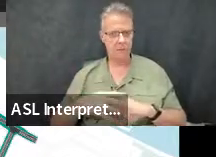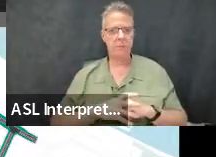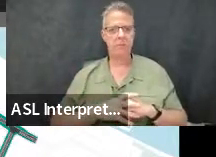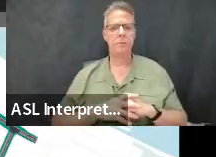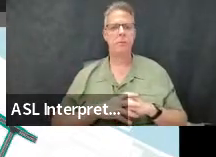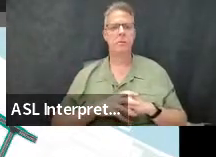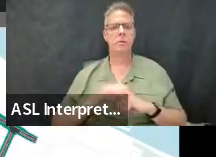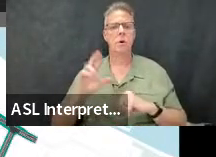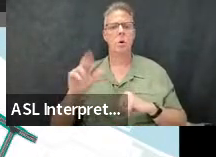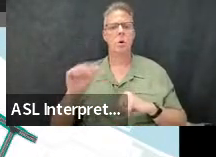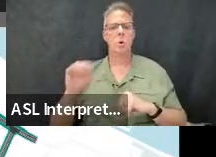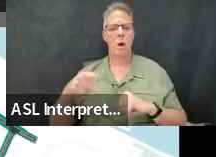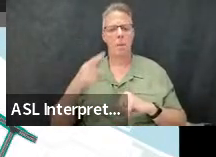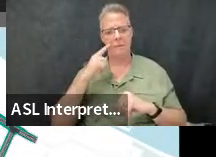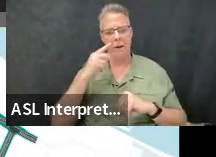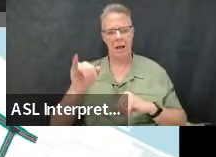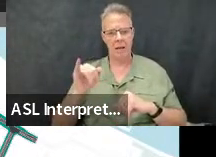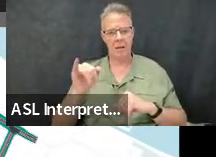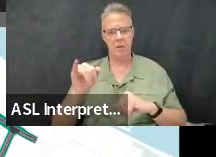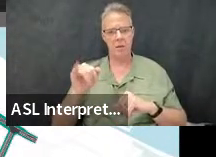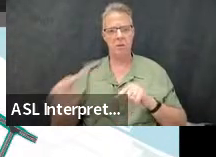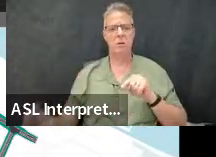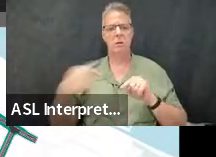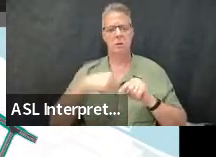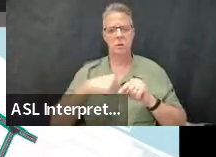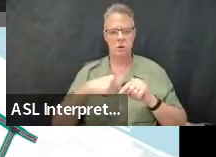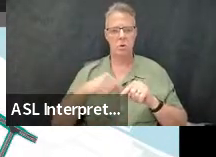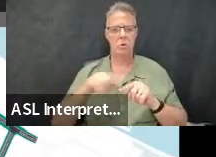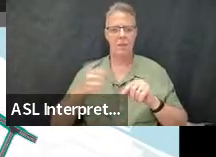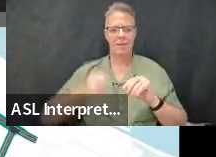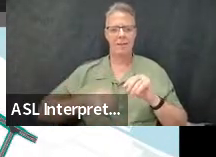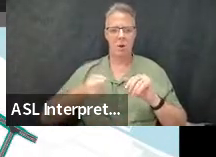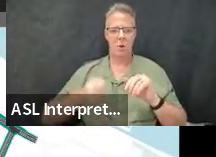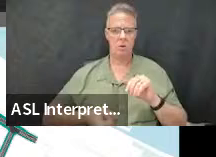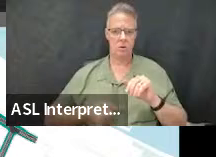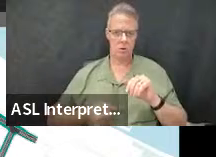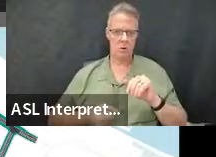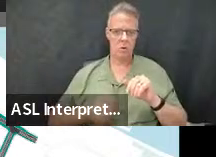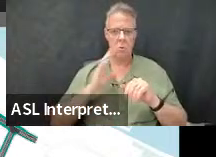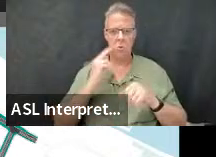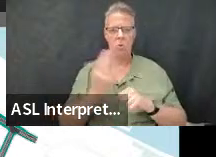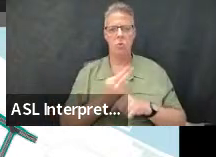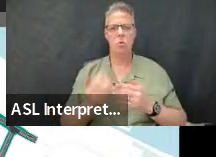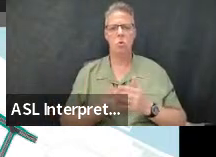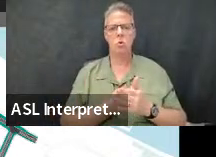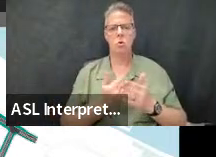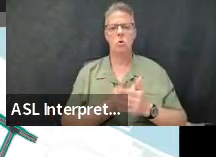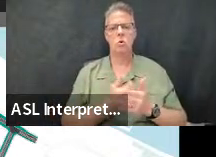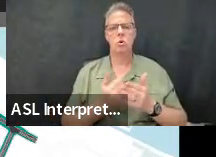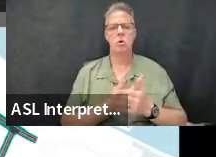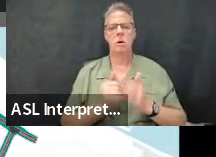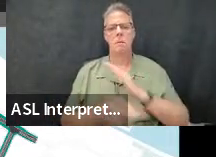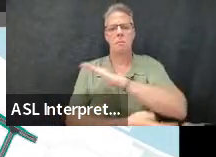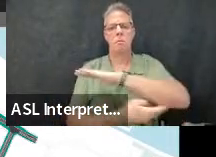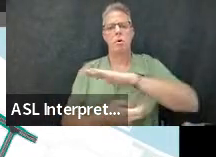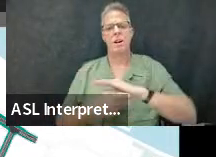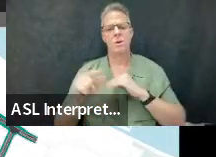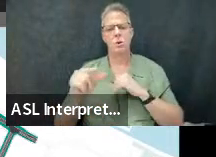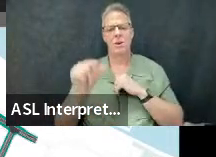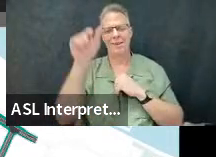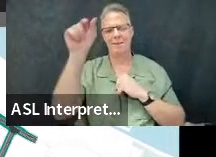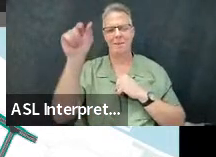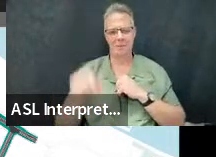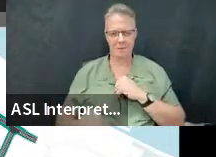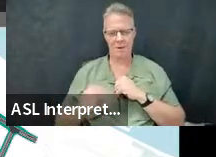the ramps from Hayden Island to and from the south will be using this new arterial bridge to access